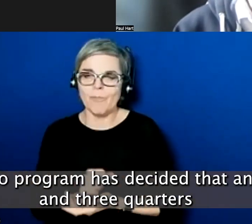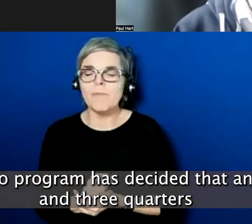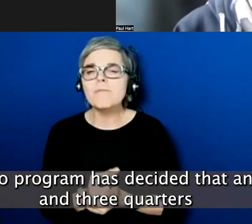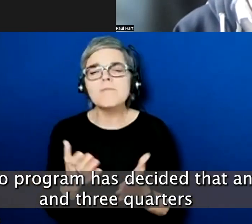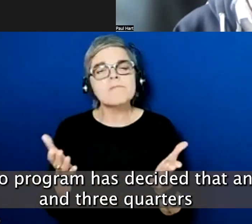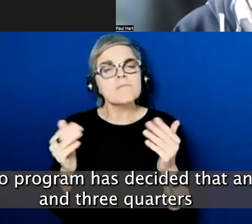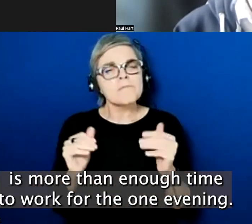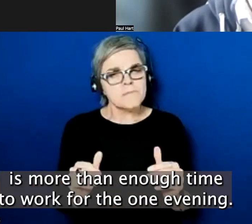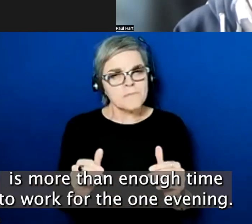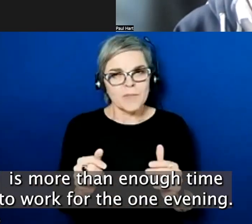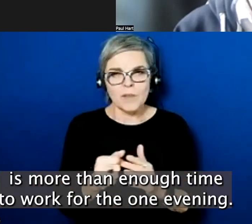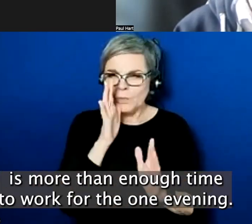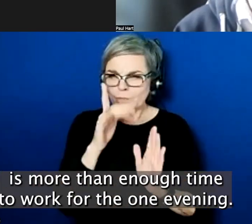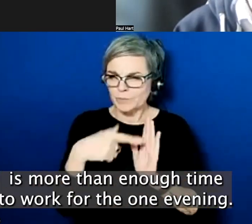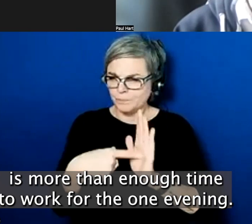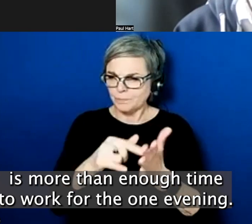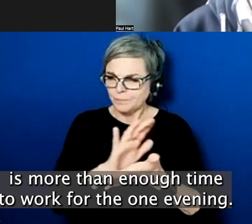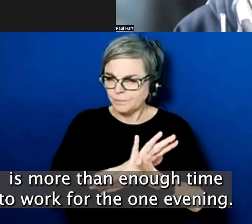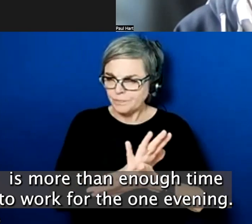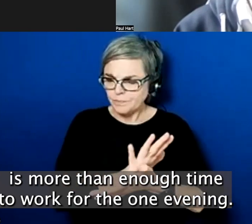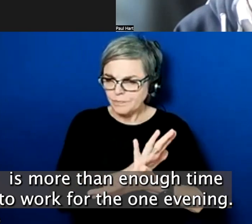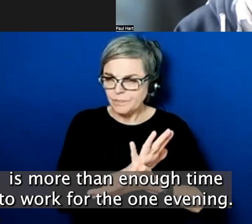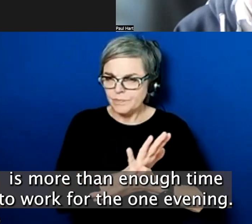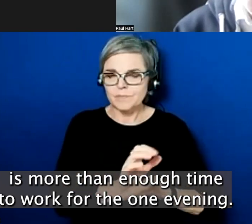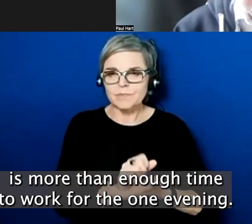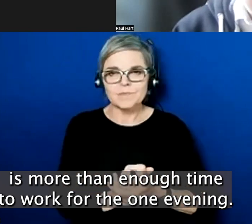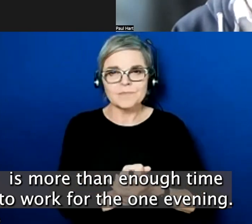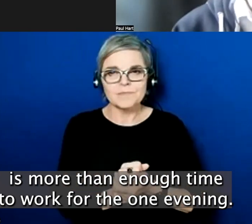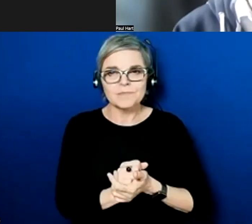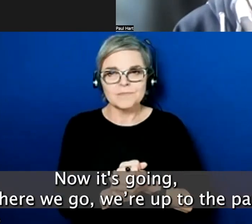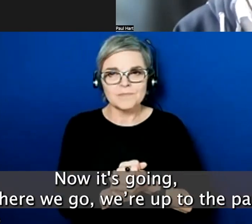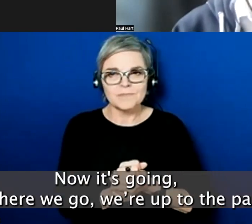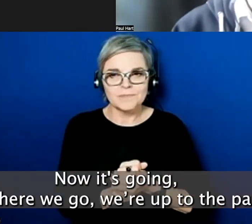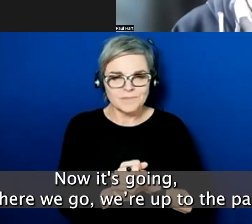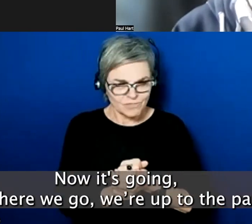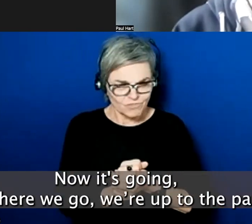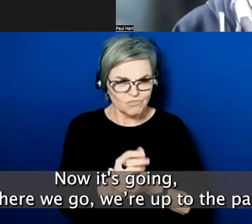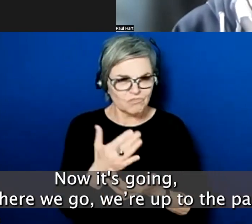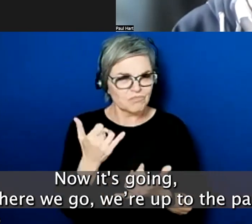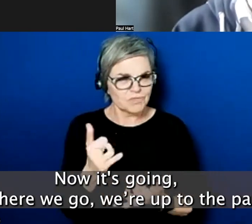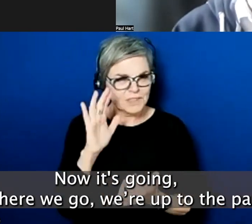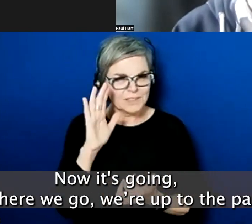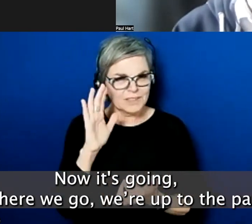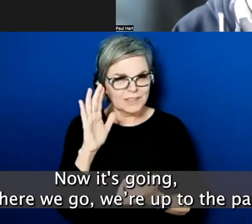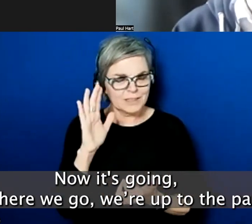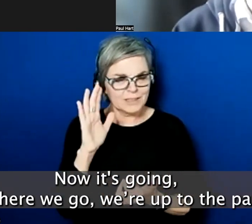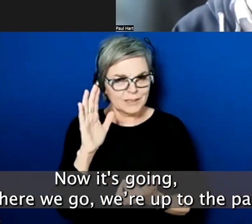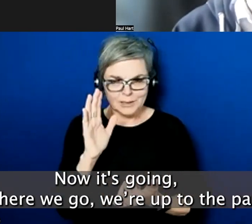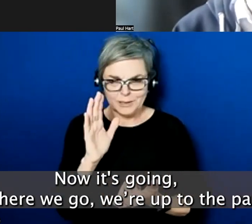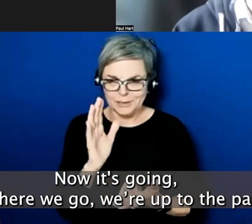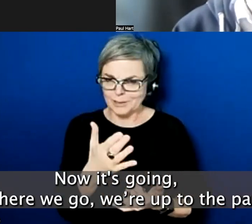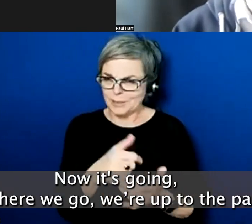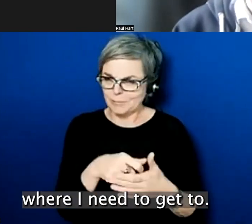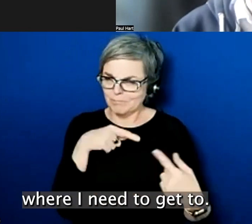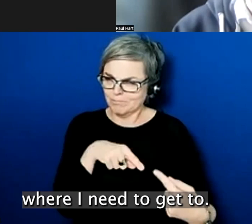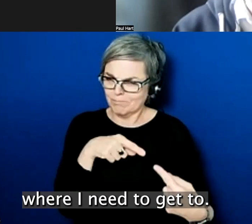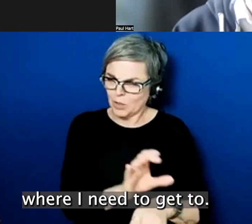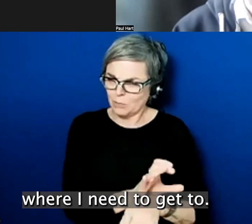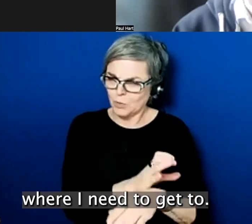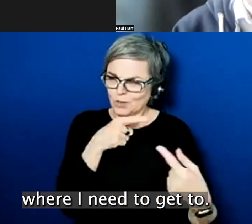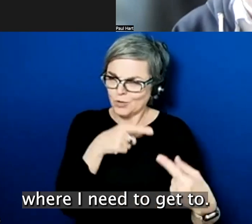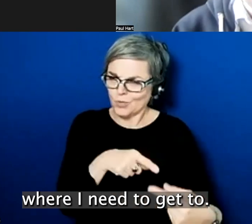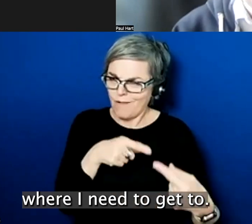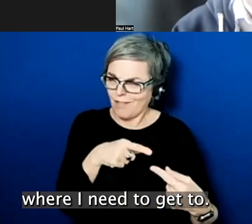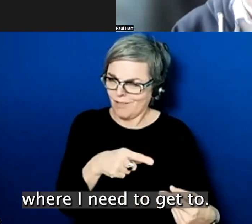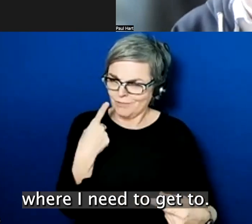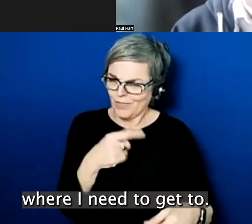hour and 3/4 is more than enough time to work for the one evening. Now it's going, so there we go. We're up to the part where I need to get